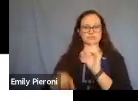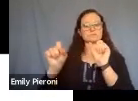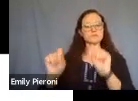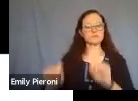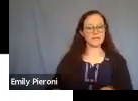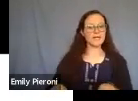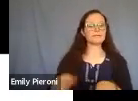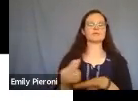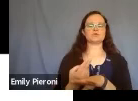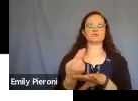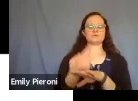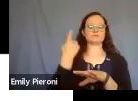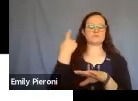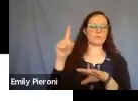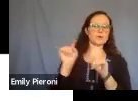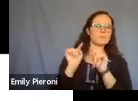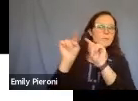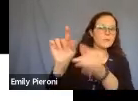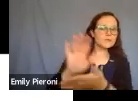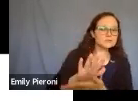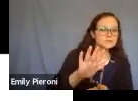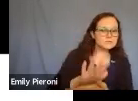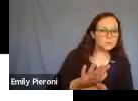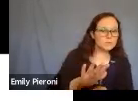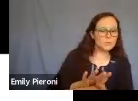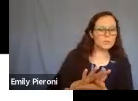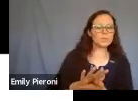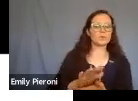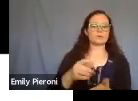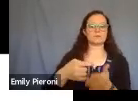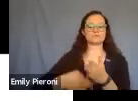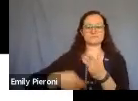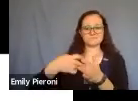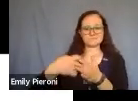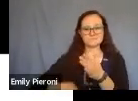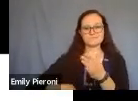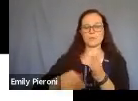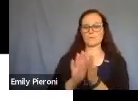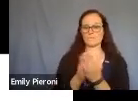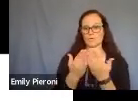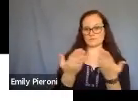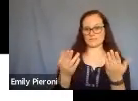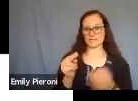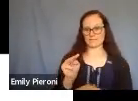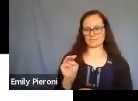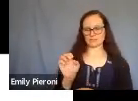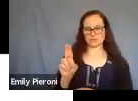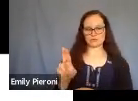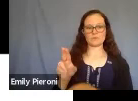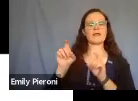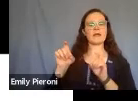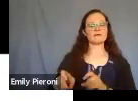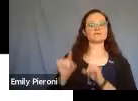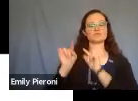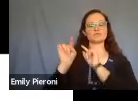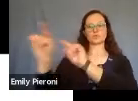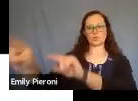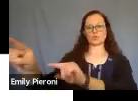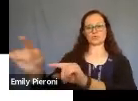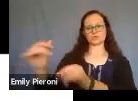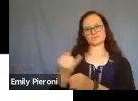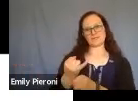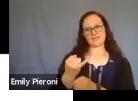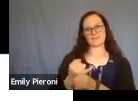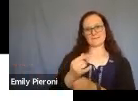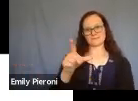have to be attending the main campus in Las Cruces. When they do come back for the internship during their summer breaks or